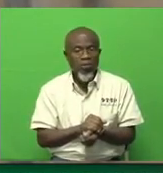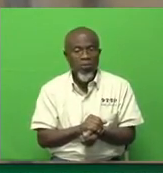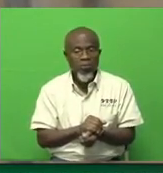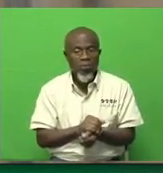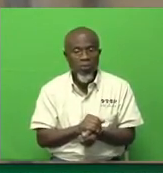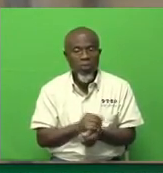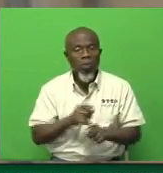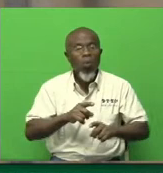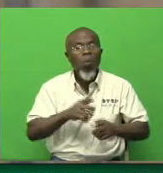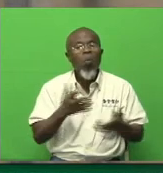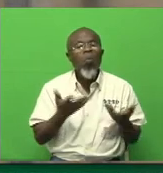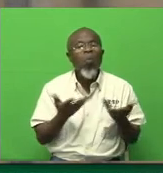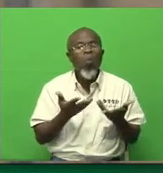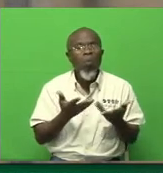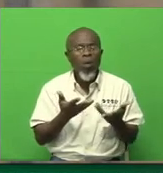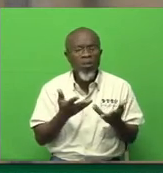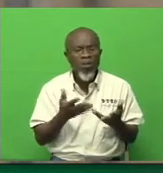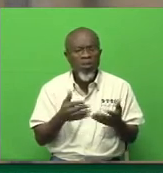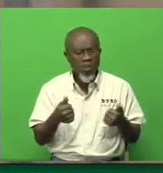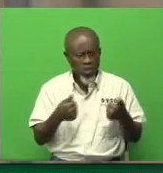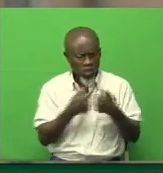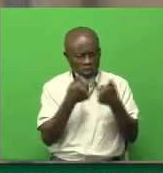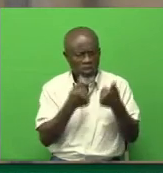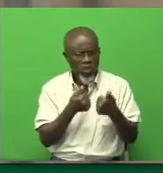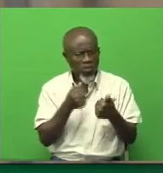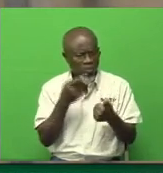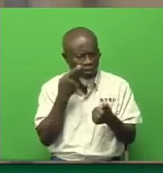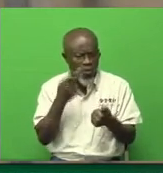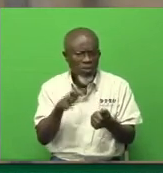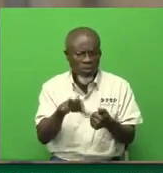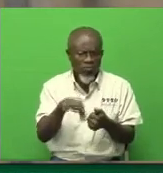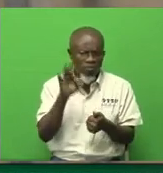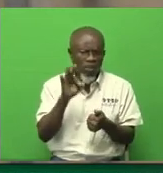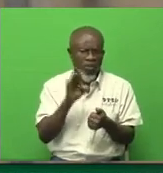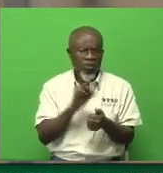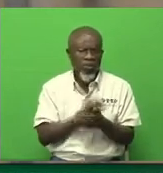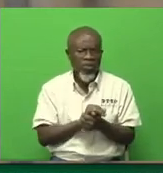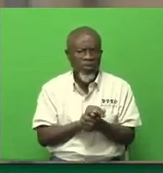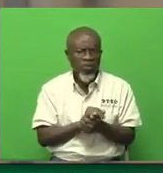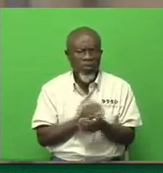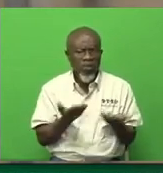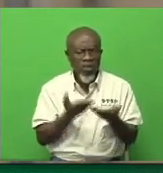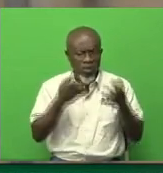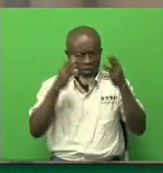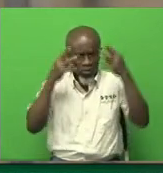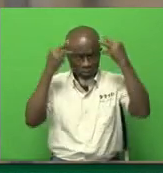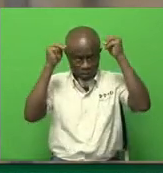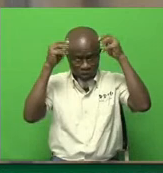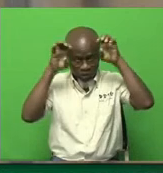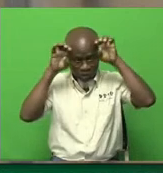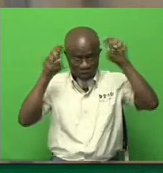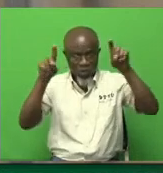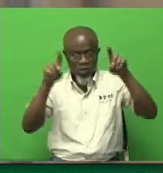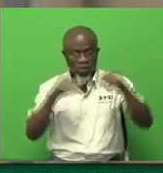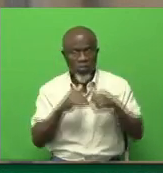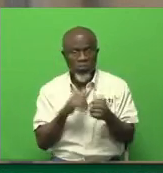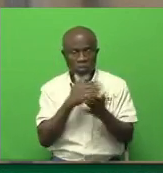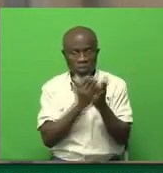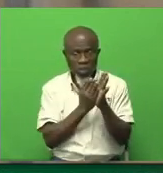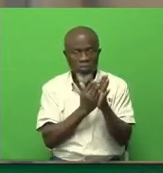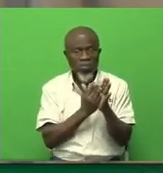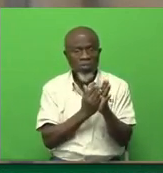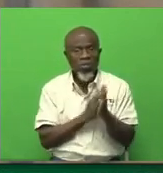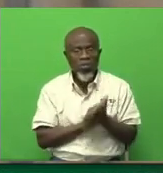what are these specific challenges that we face in the education sector some of them Legacy issues which have been exacerbated